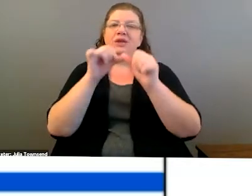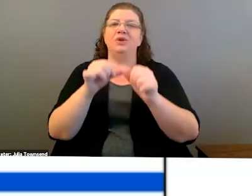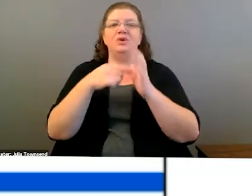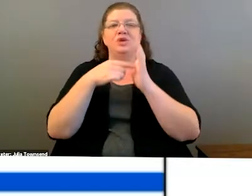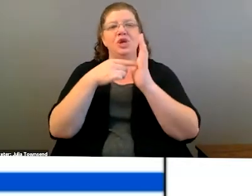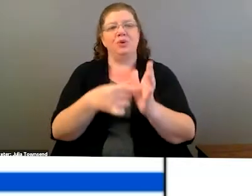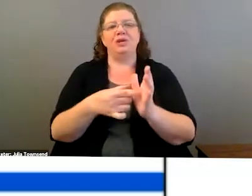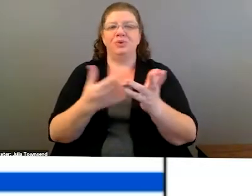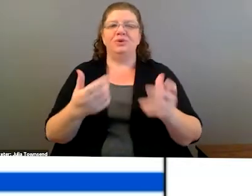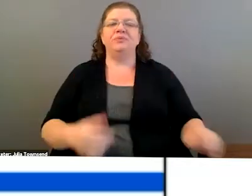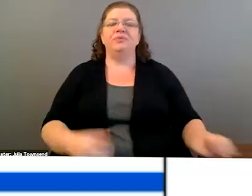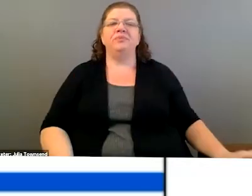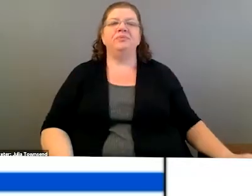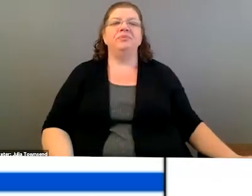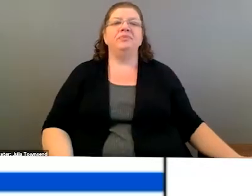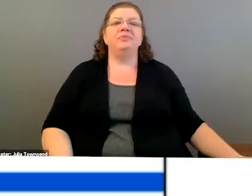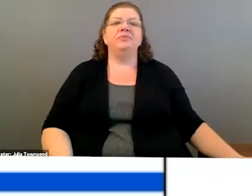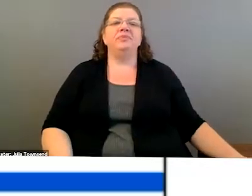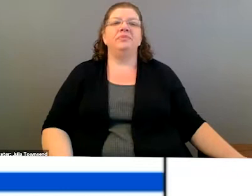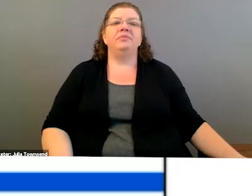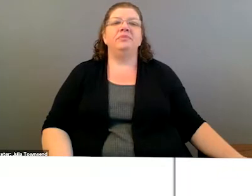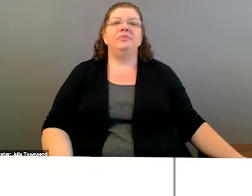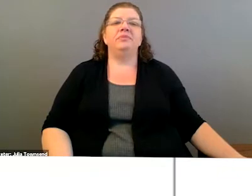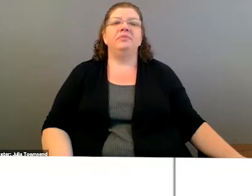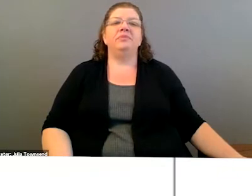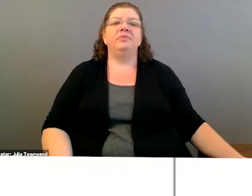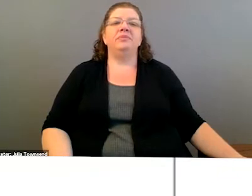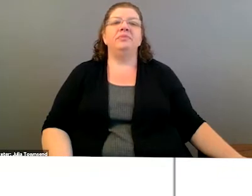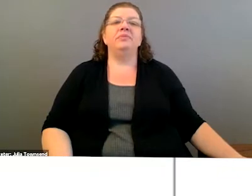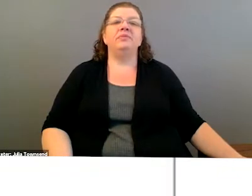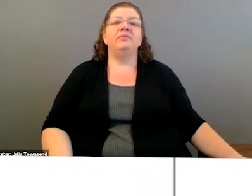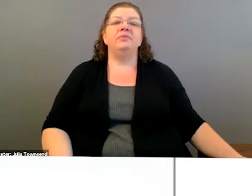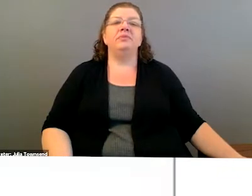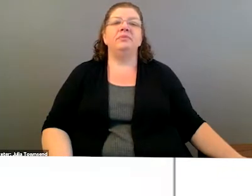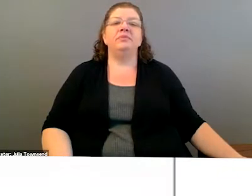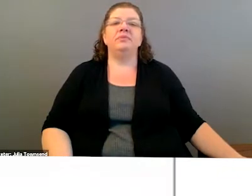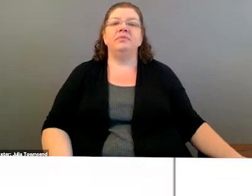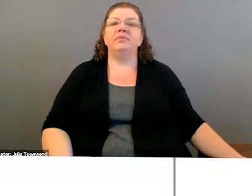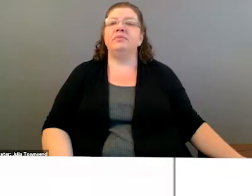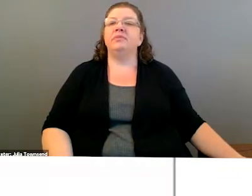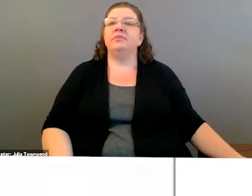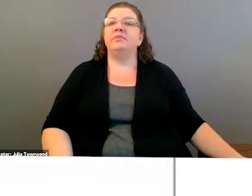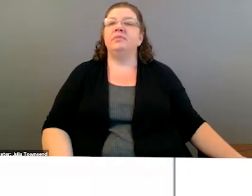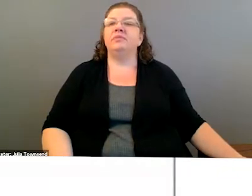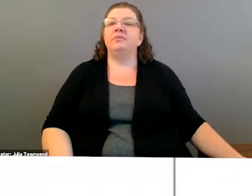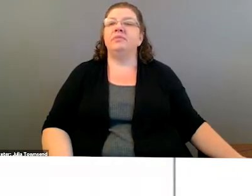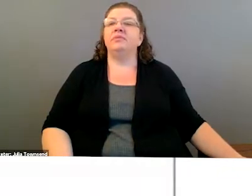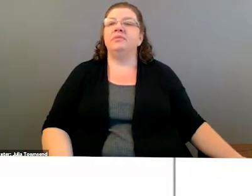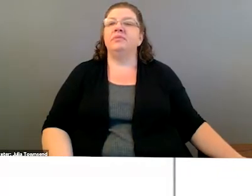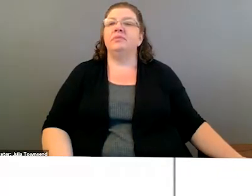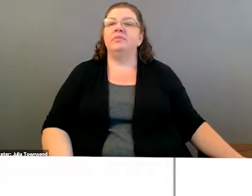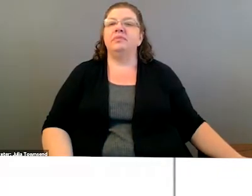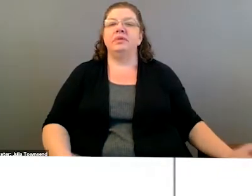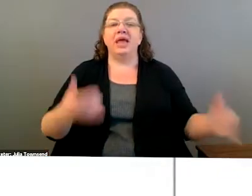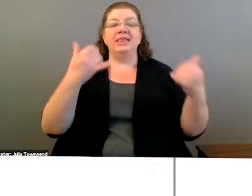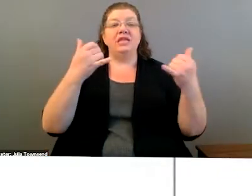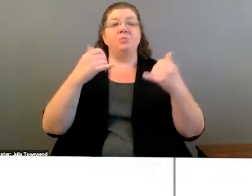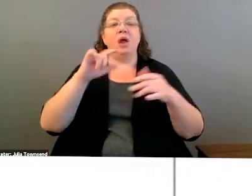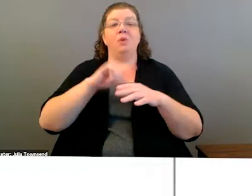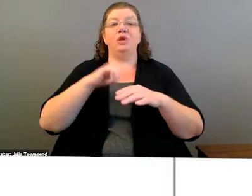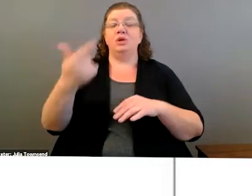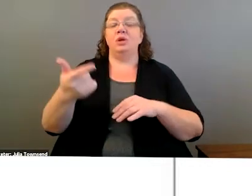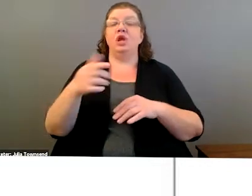you. Next slide. At this point, I am going to turn it over to Susan